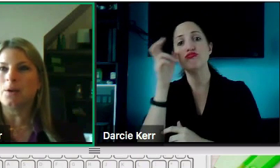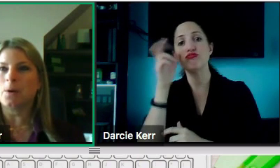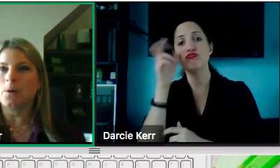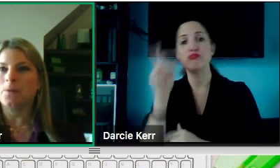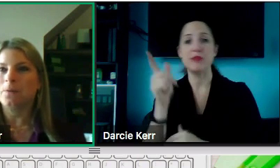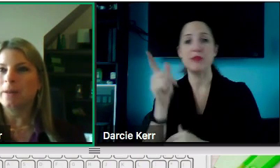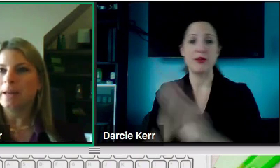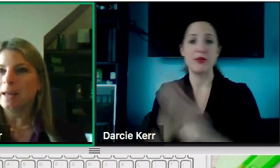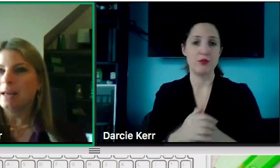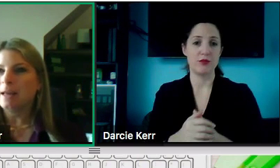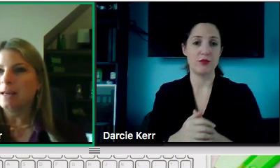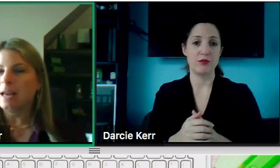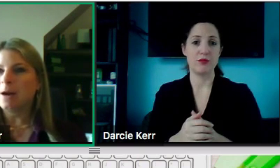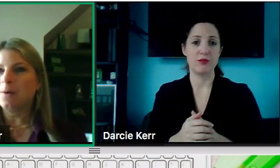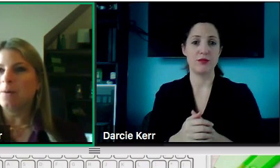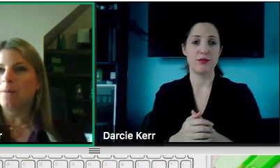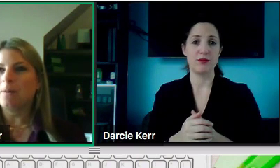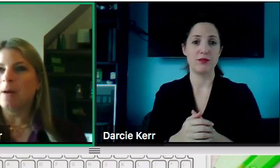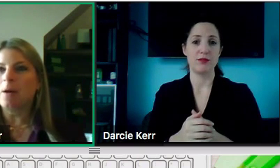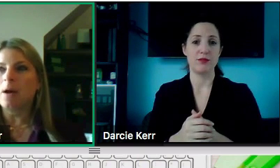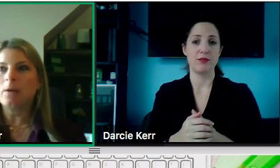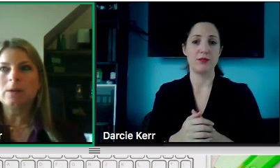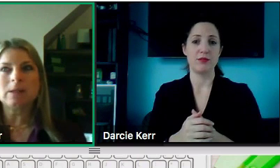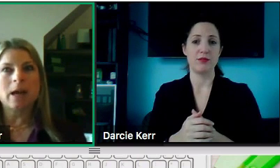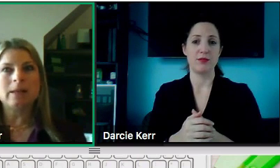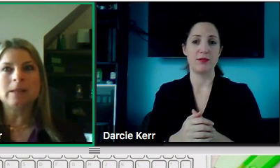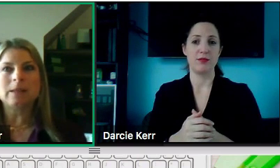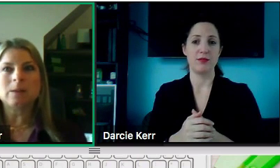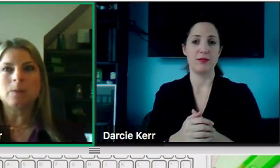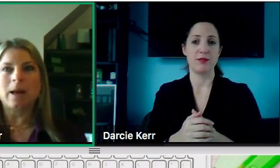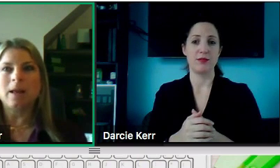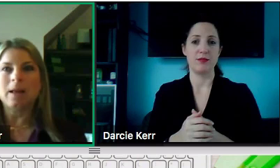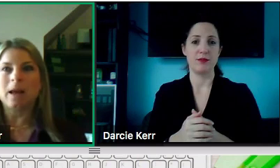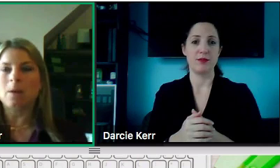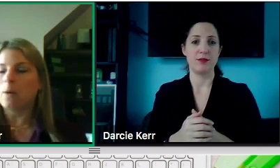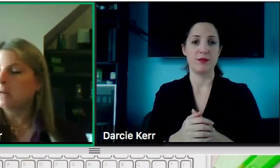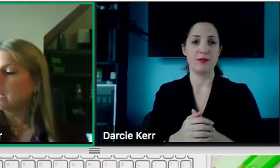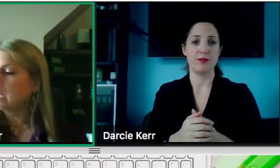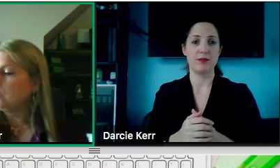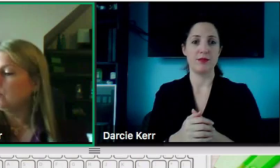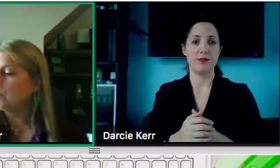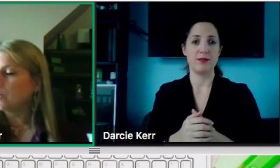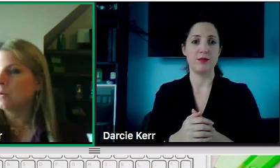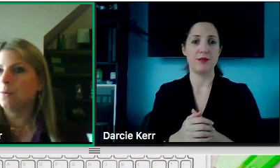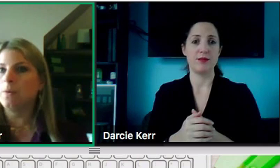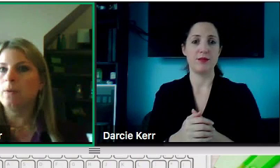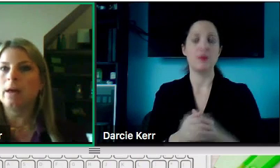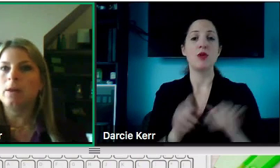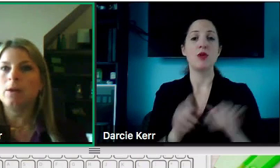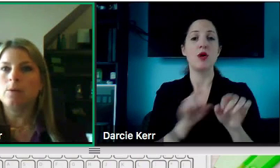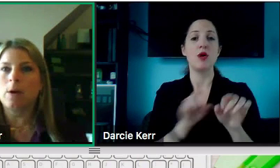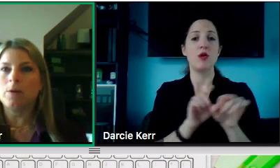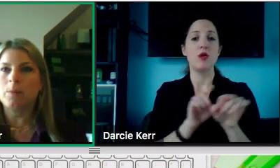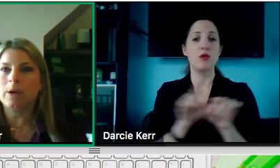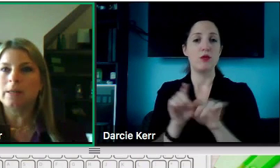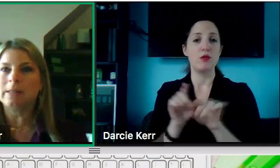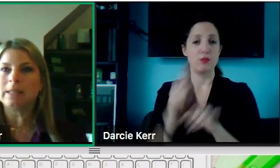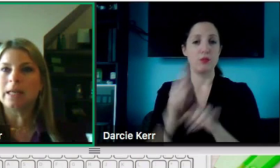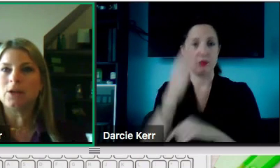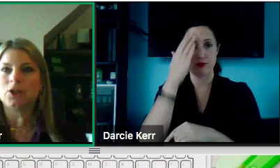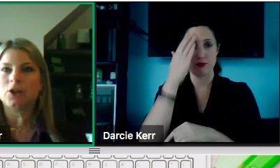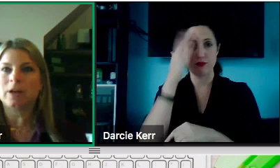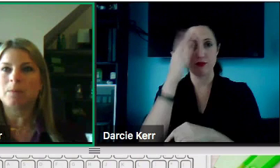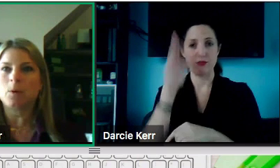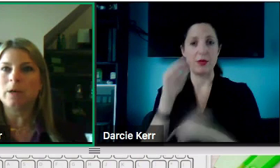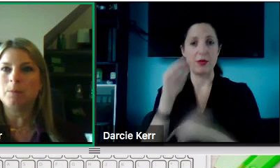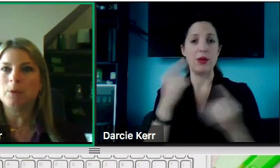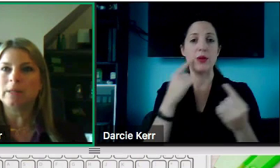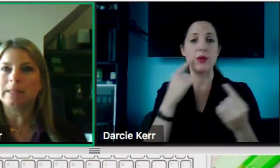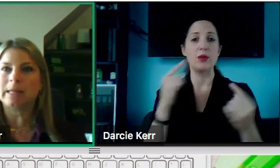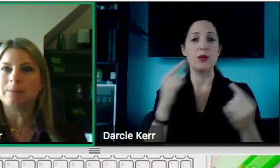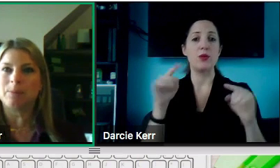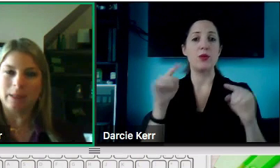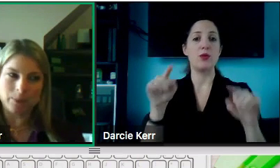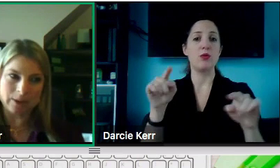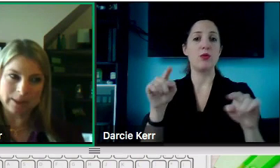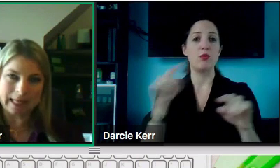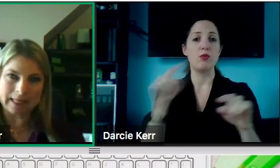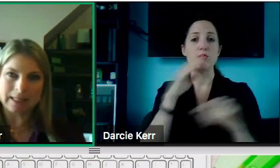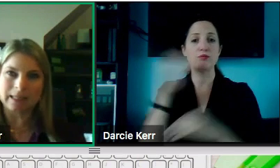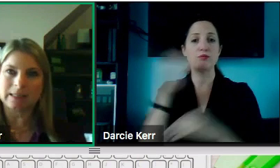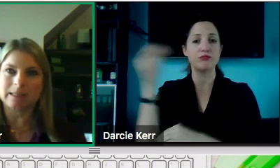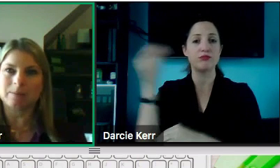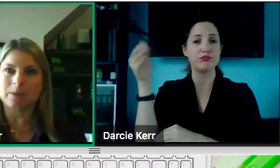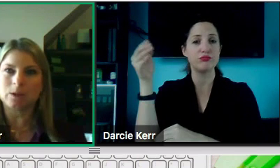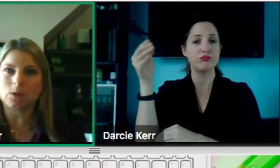to let you know. Now, along those lines as well, I want to let you know that throughout the presentation, I'm going to